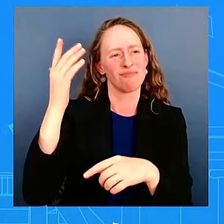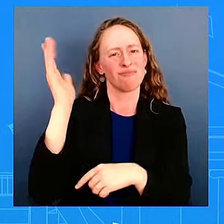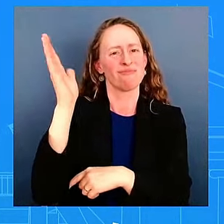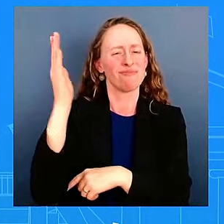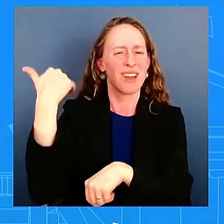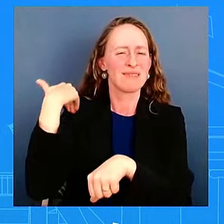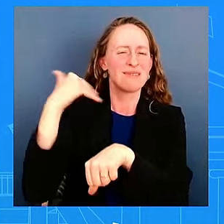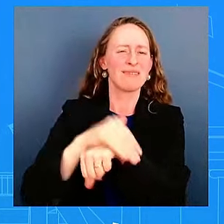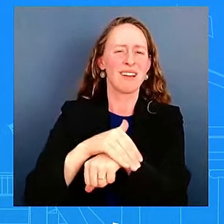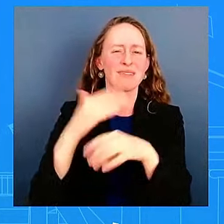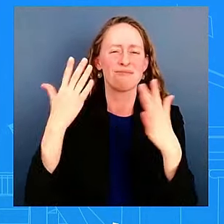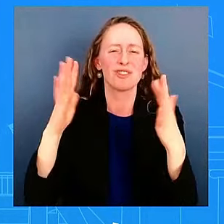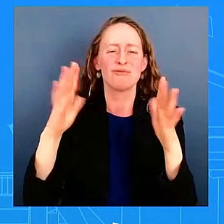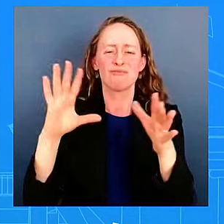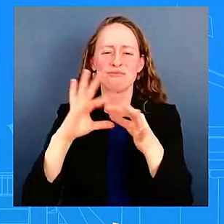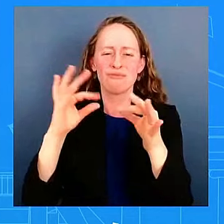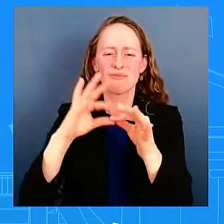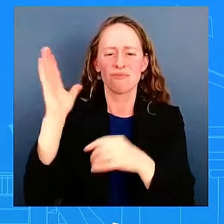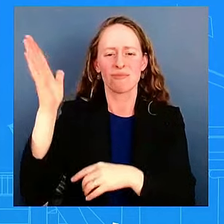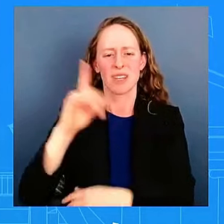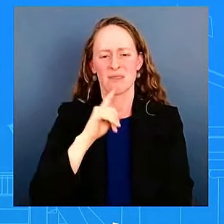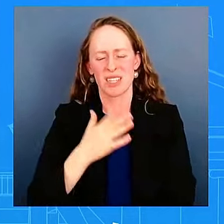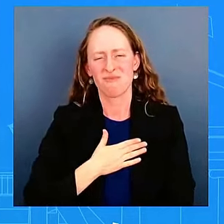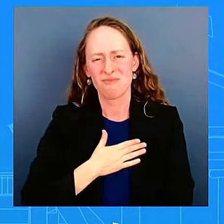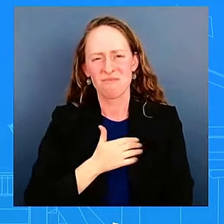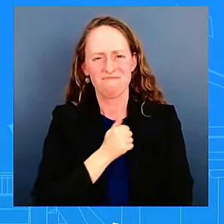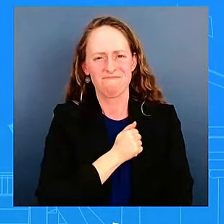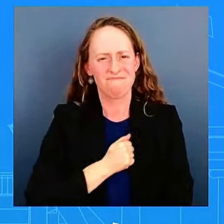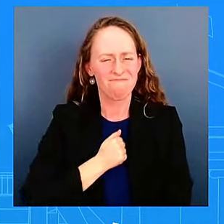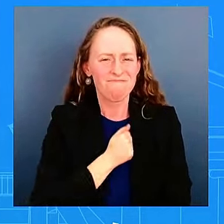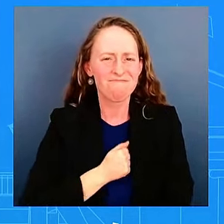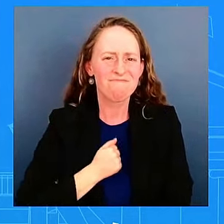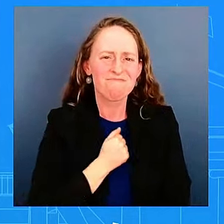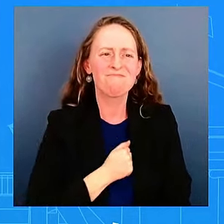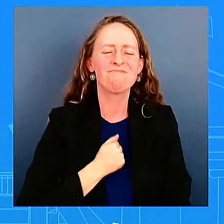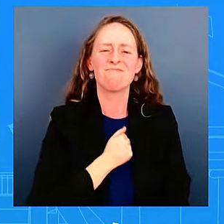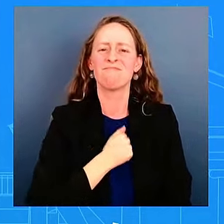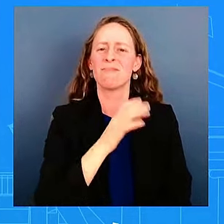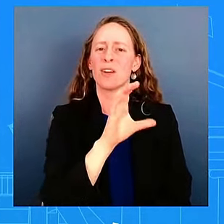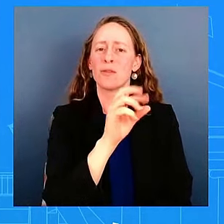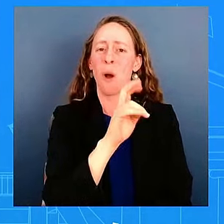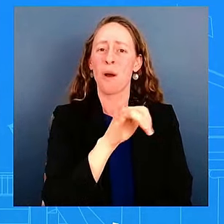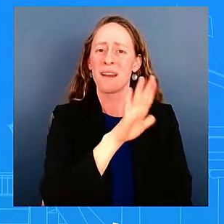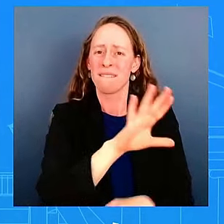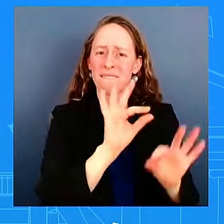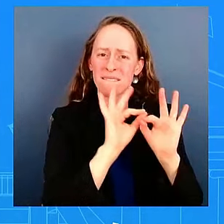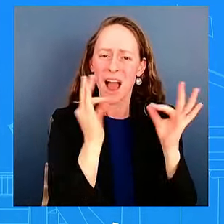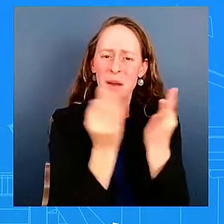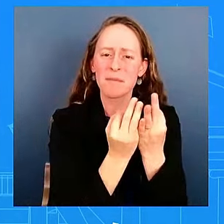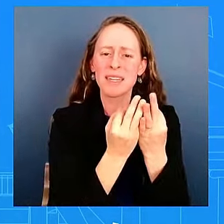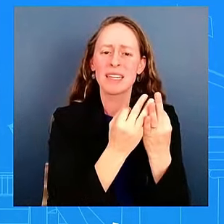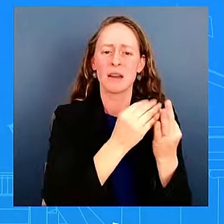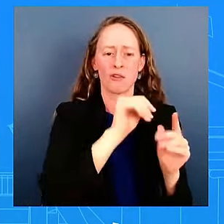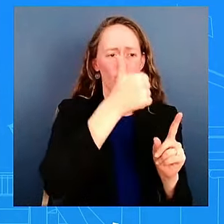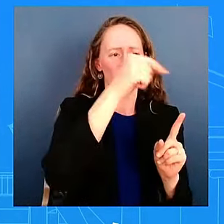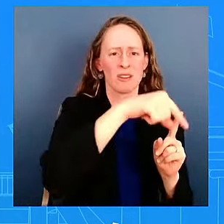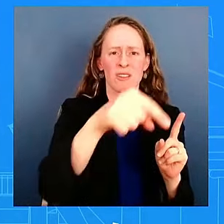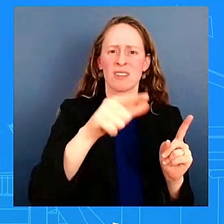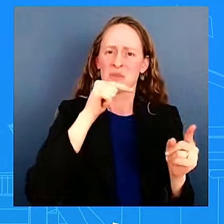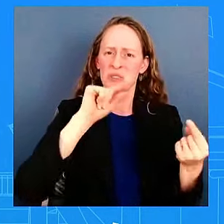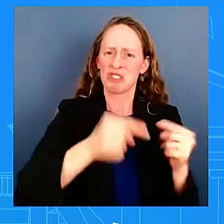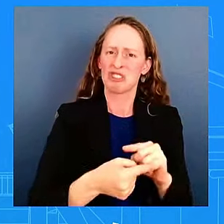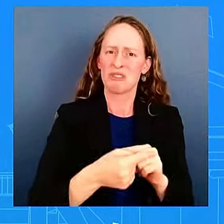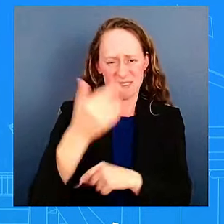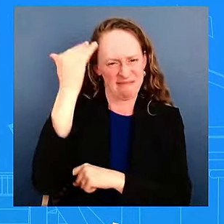by the horrific shooting on Saturday. And so the president understands loss, obviously, as you all know. He understands what it means to